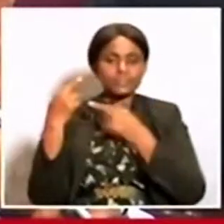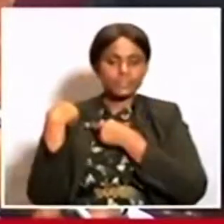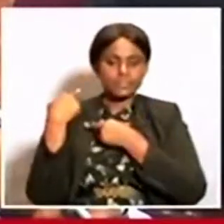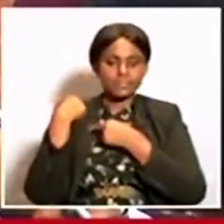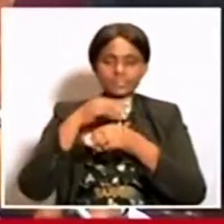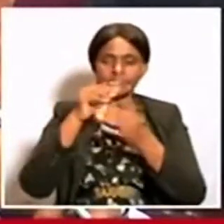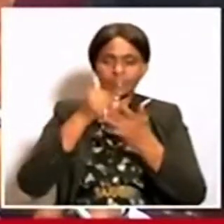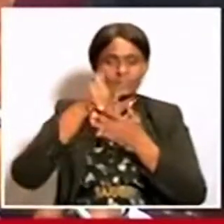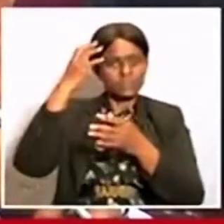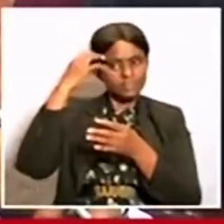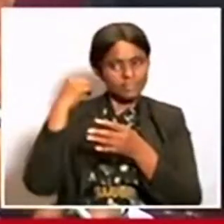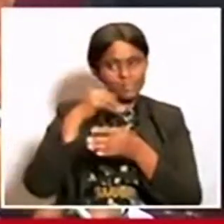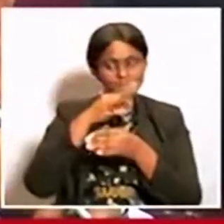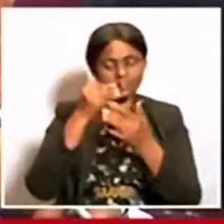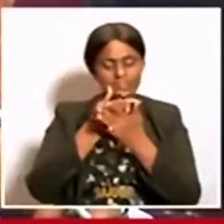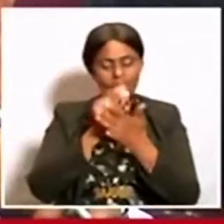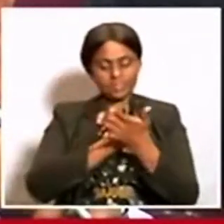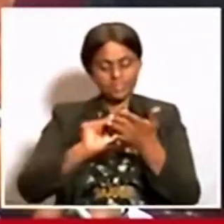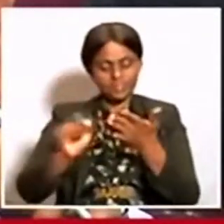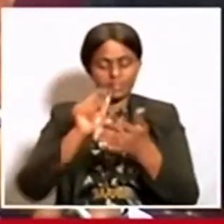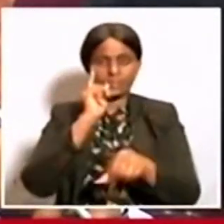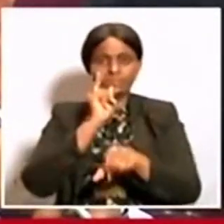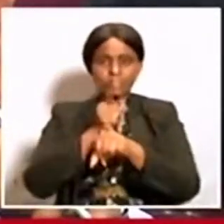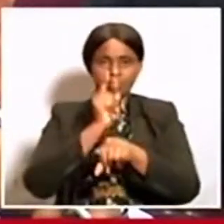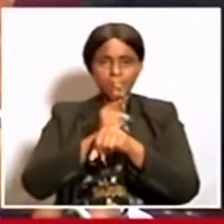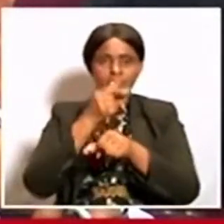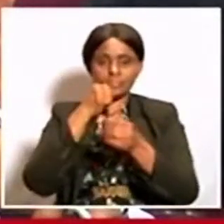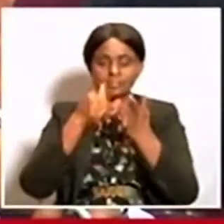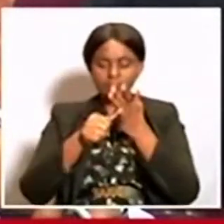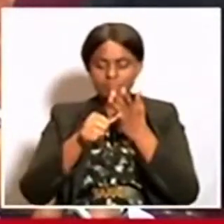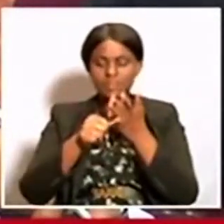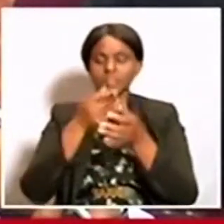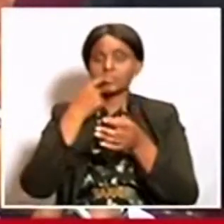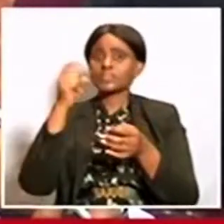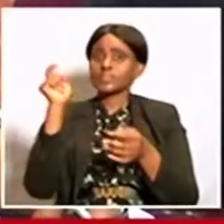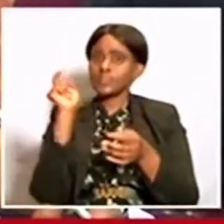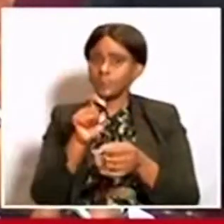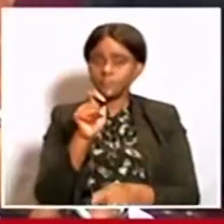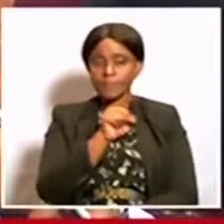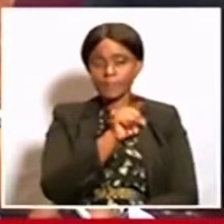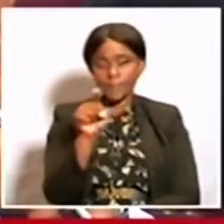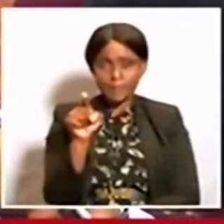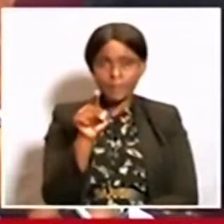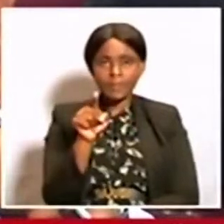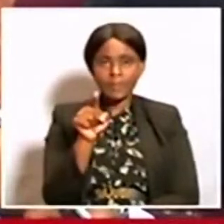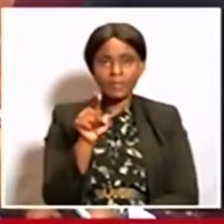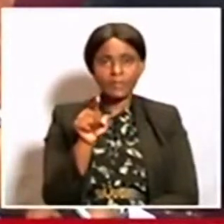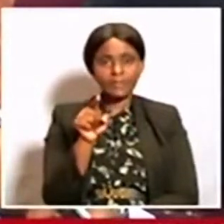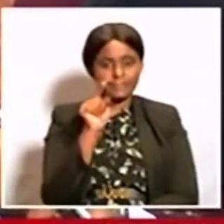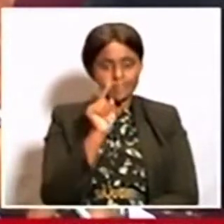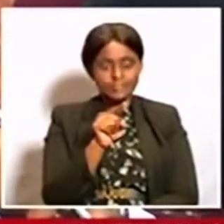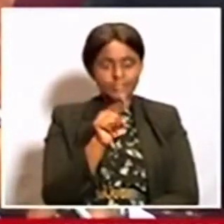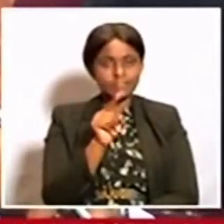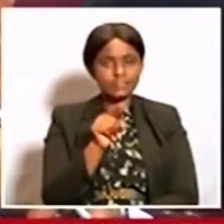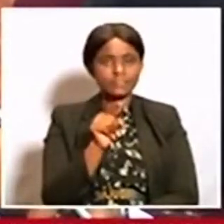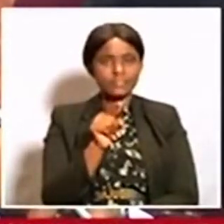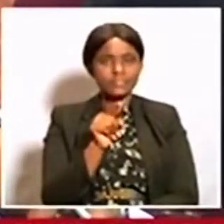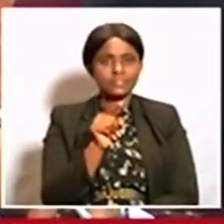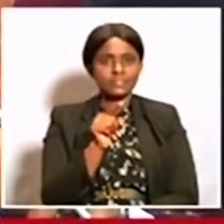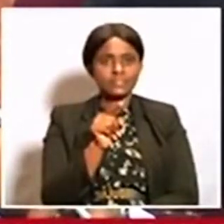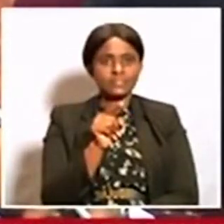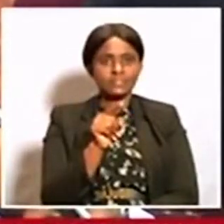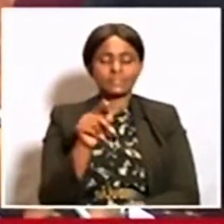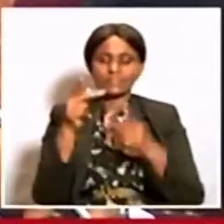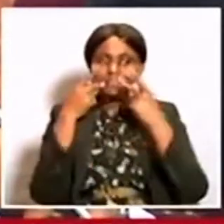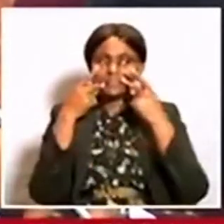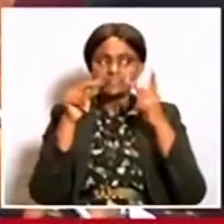officers were written caution letters to instruct them to rigorously abide by the